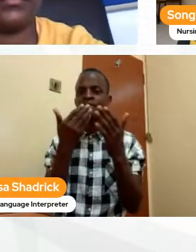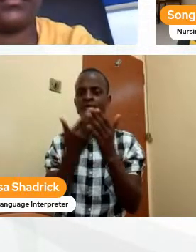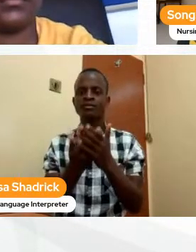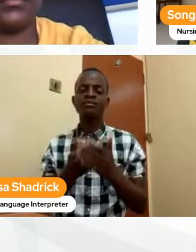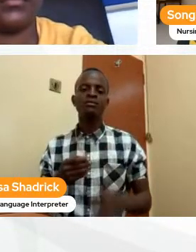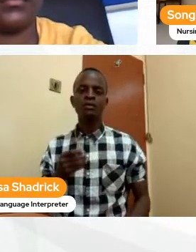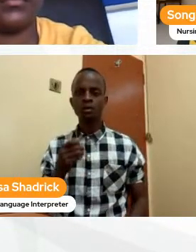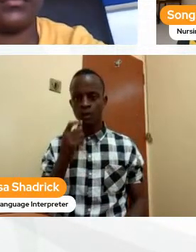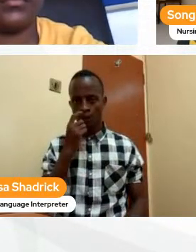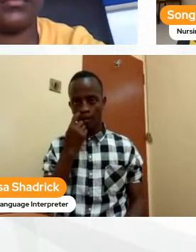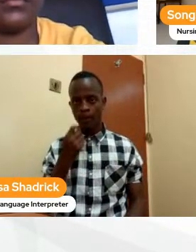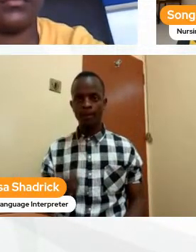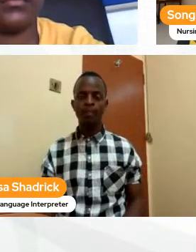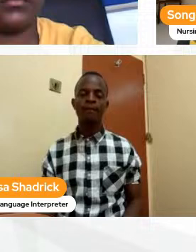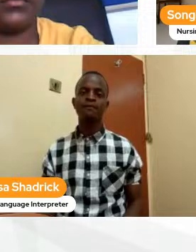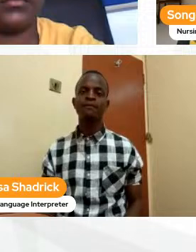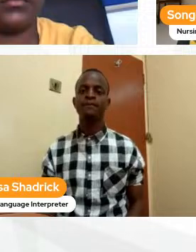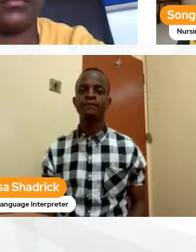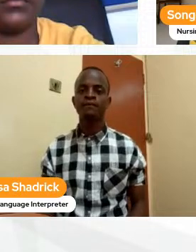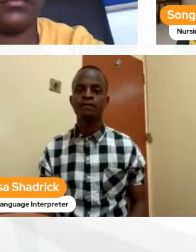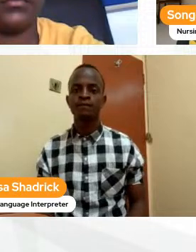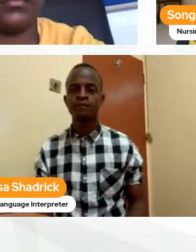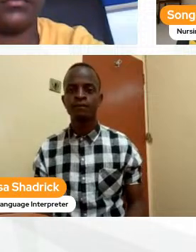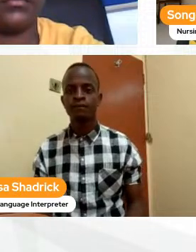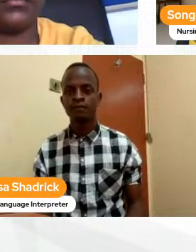for registration to participate. Yeah.